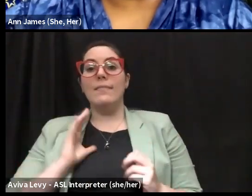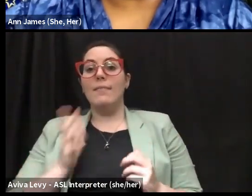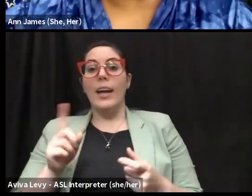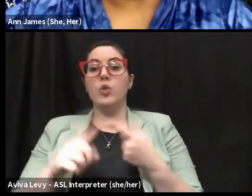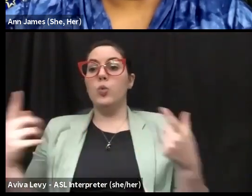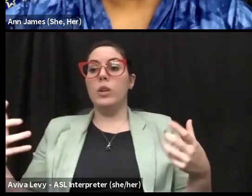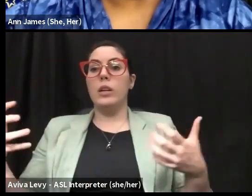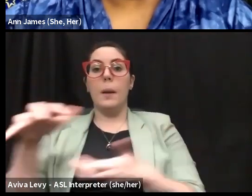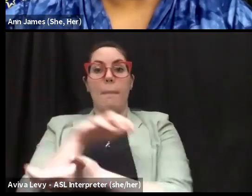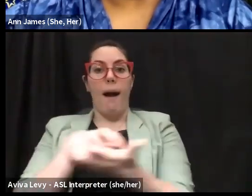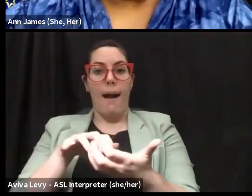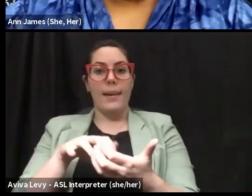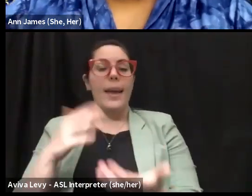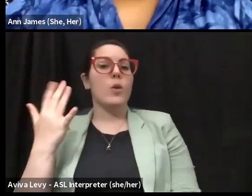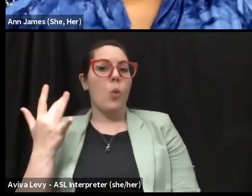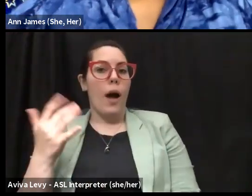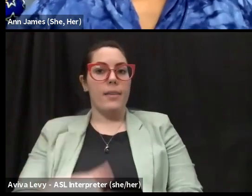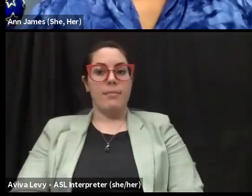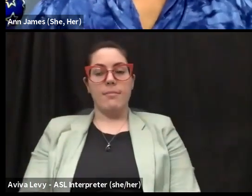Why?